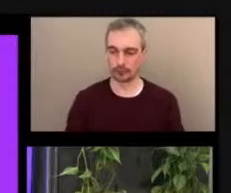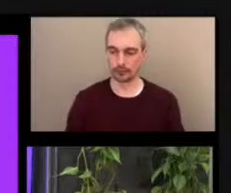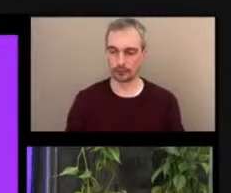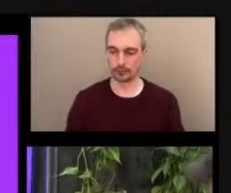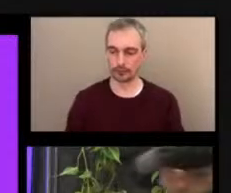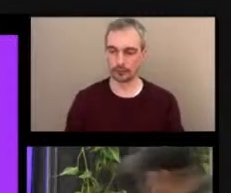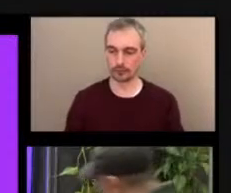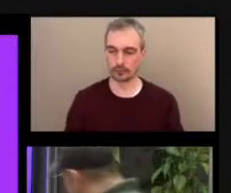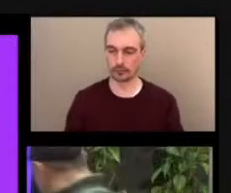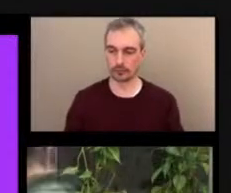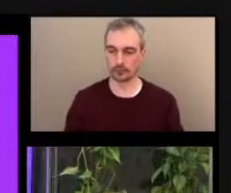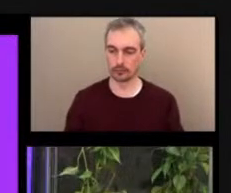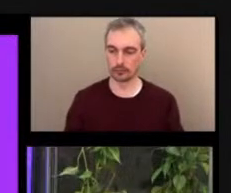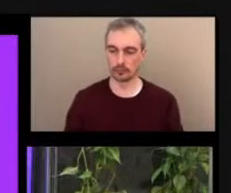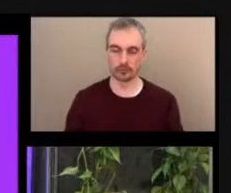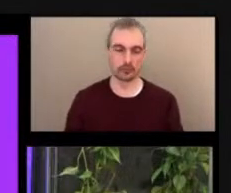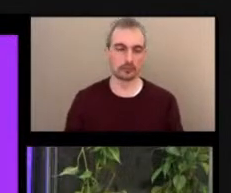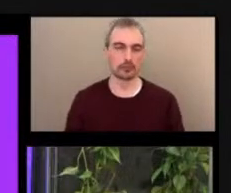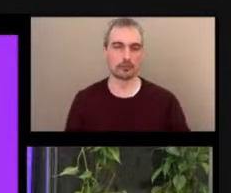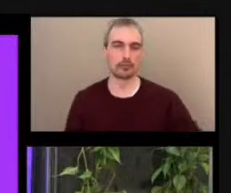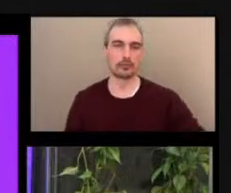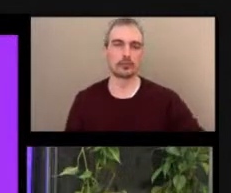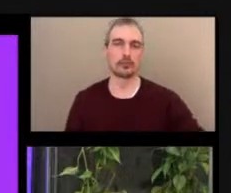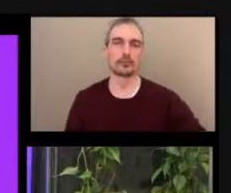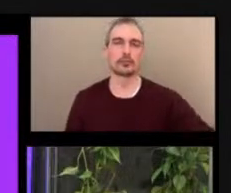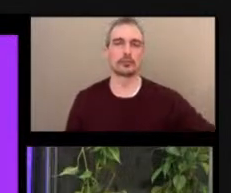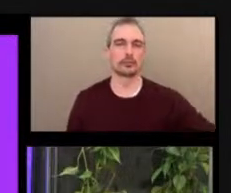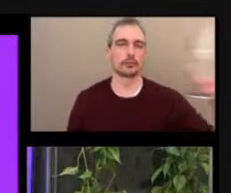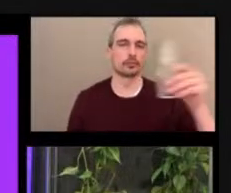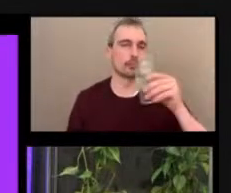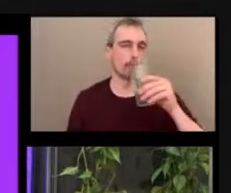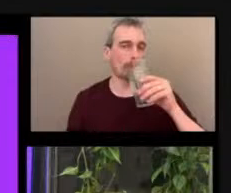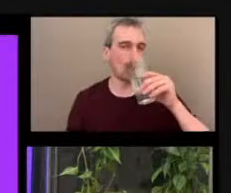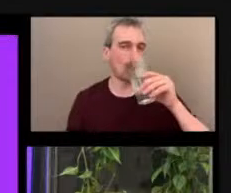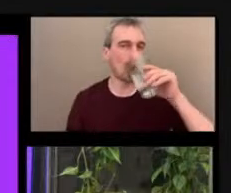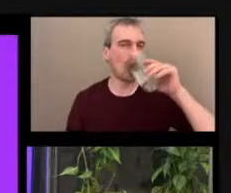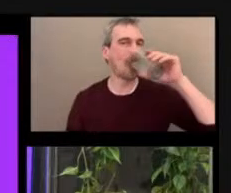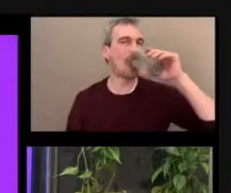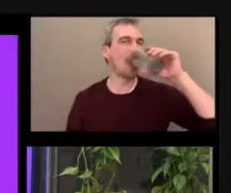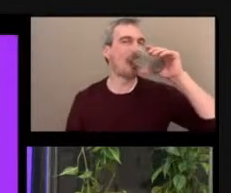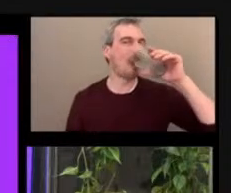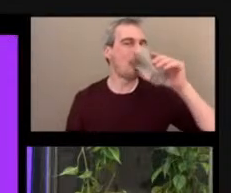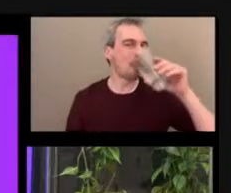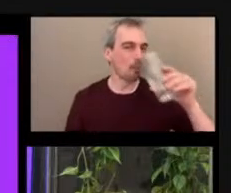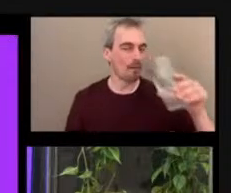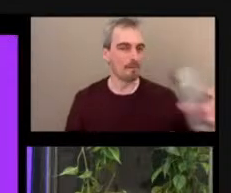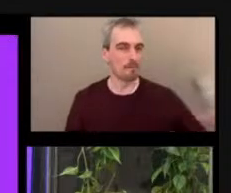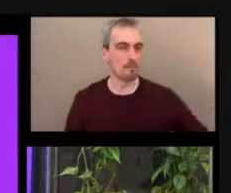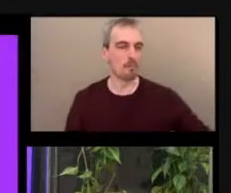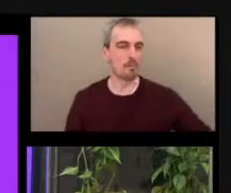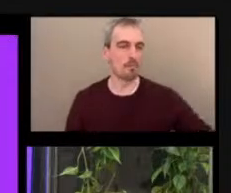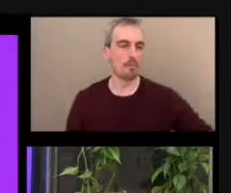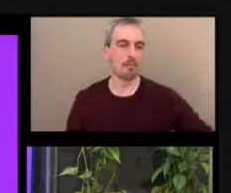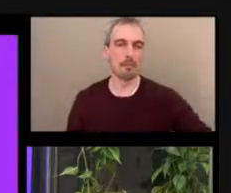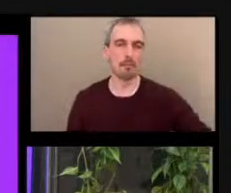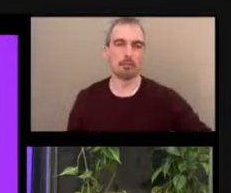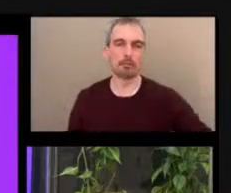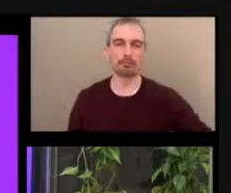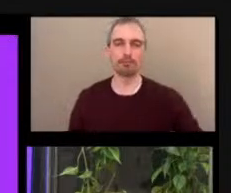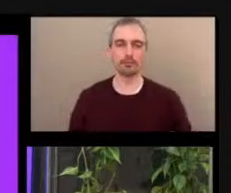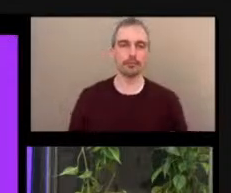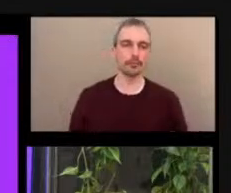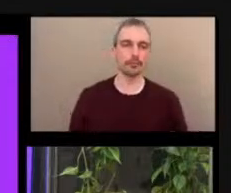someone excited who's to off screen. Change up our environment. We're just going to move the speaker. And apparently we weren't the only ones who were having some audio